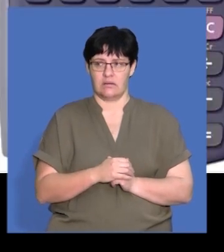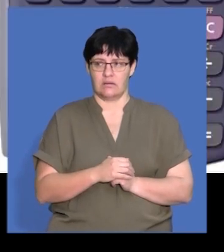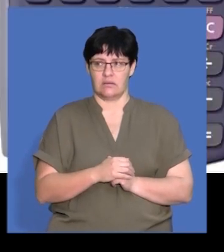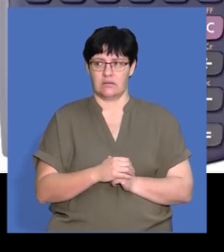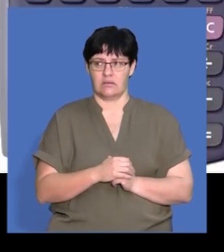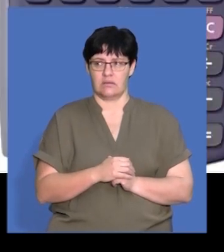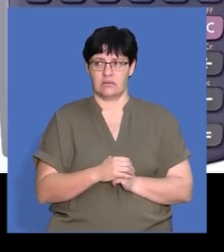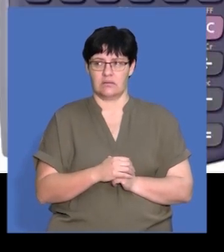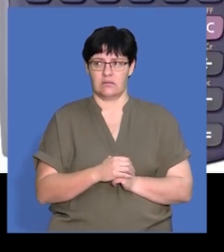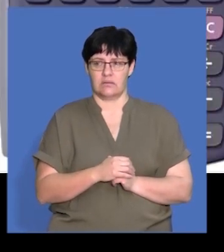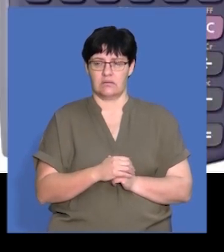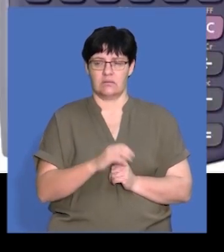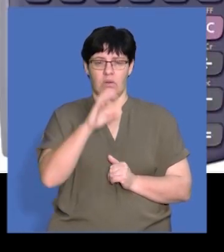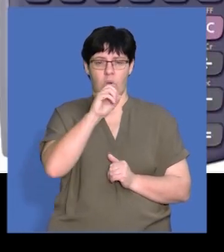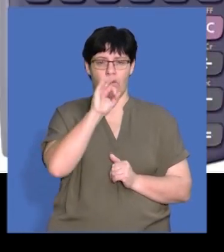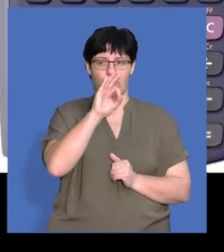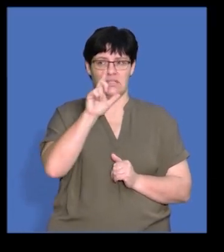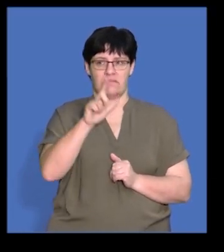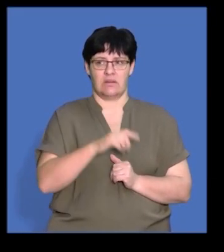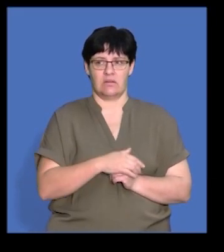I think it was 037,